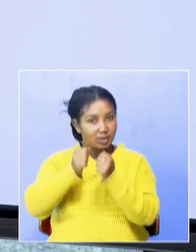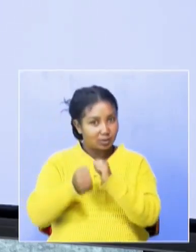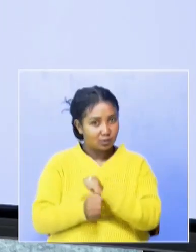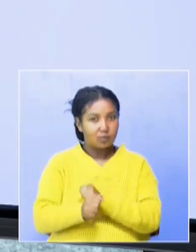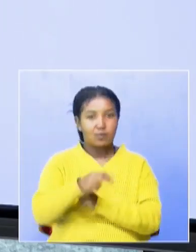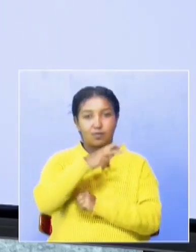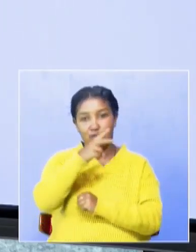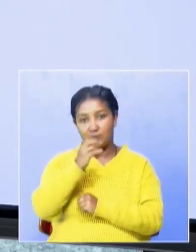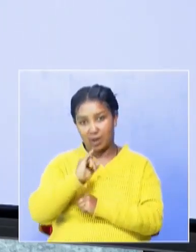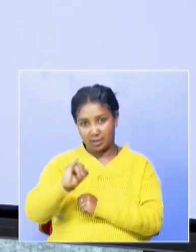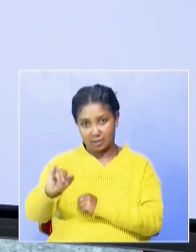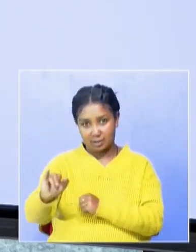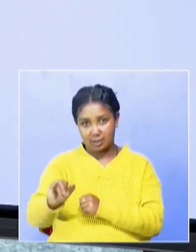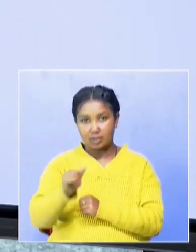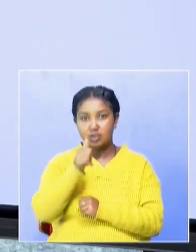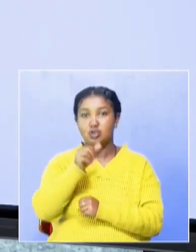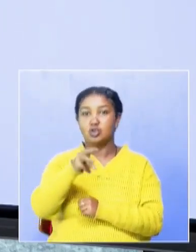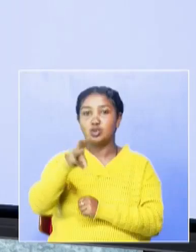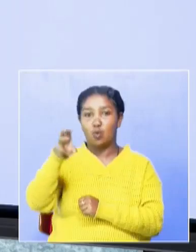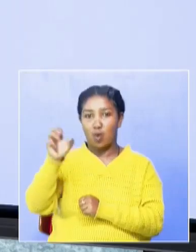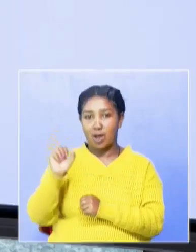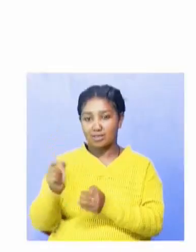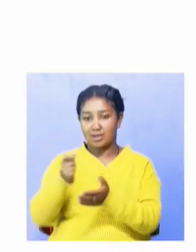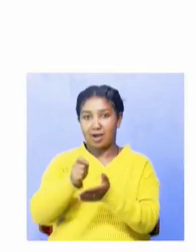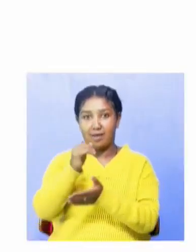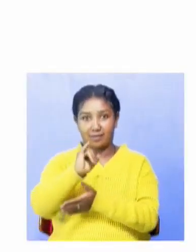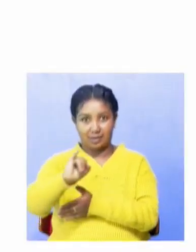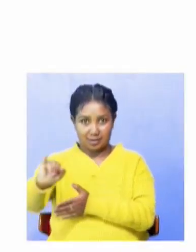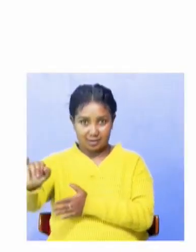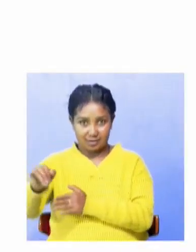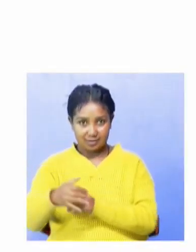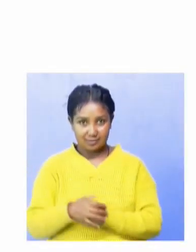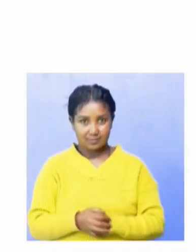verb ing. She was writing.